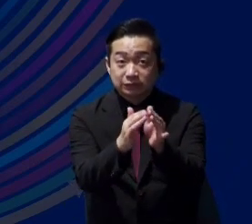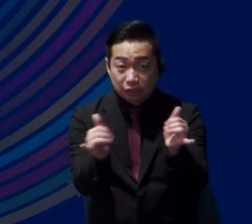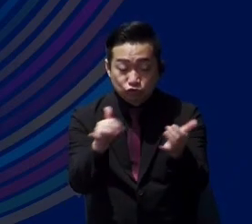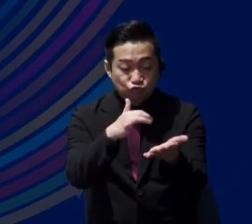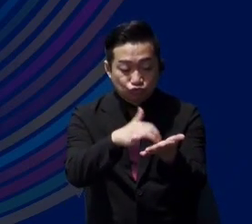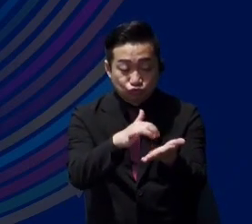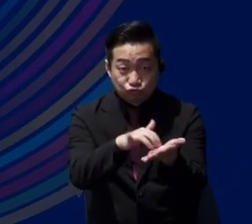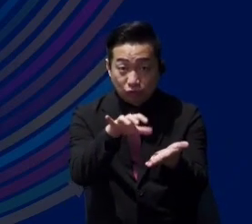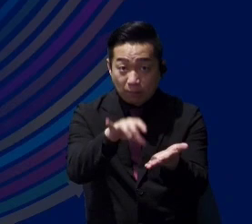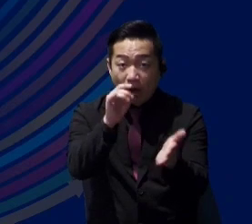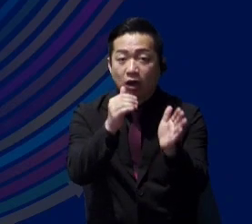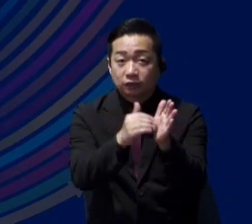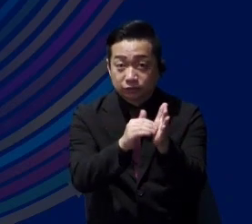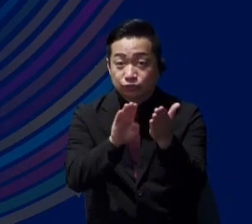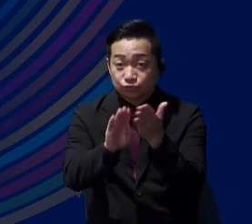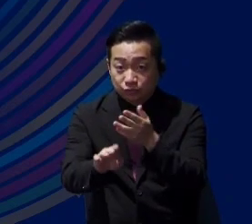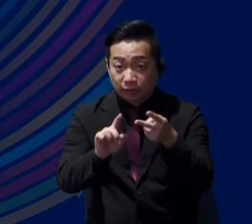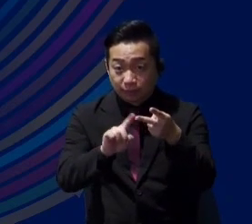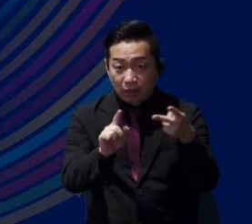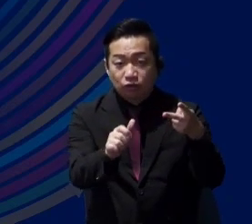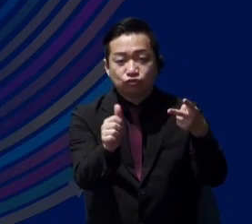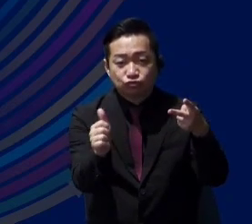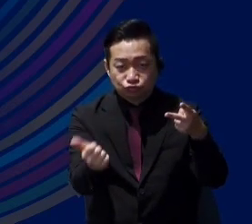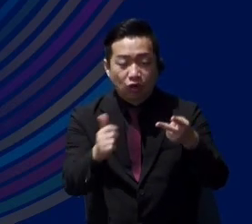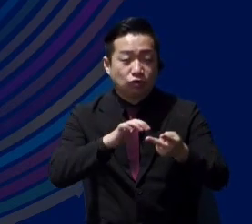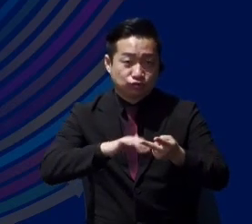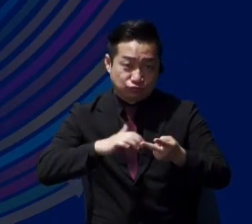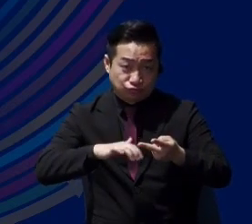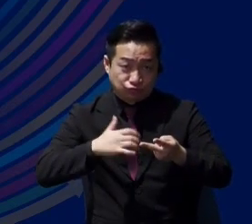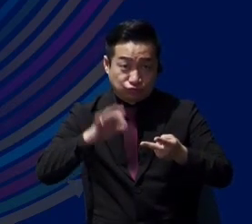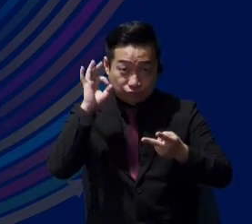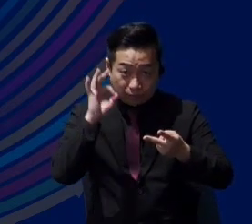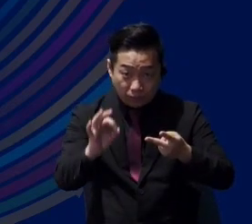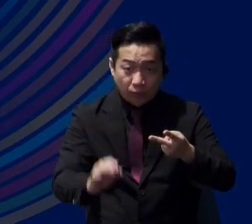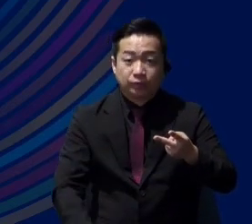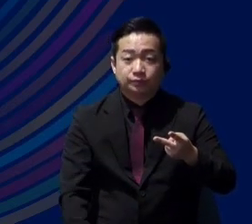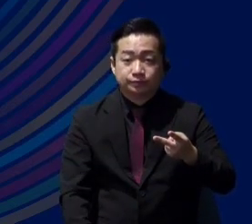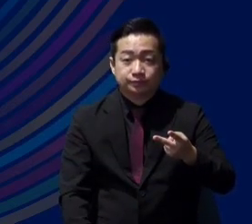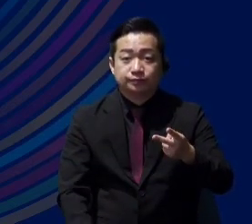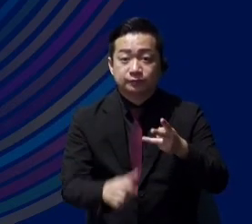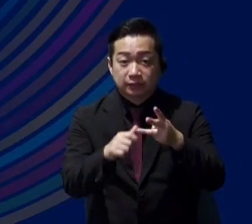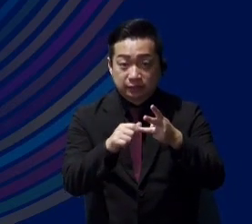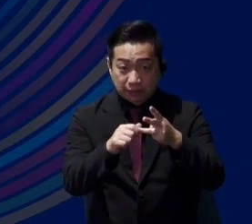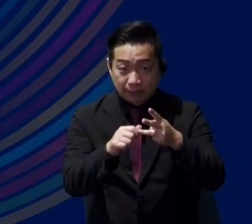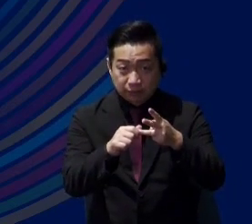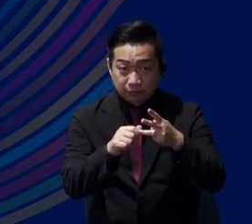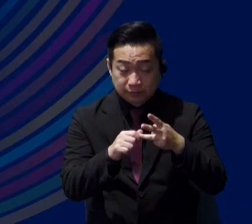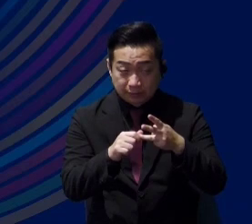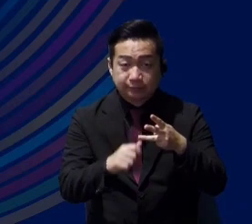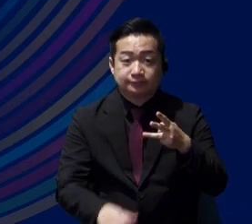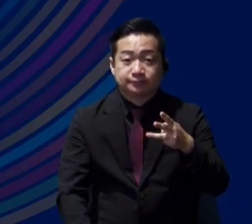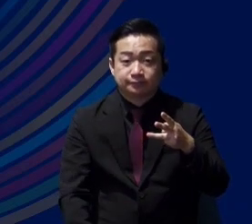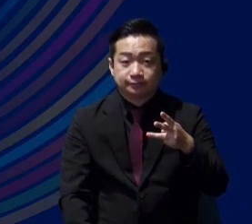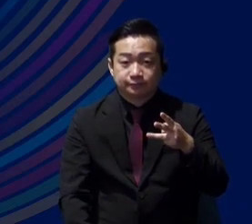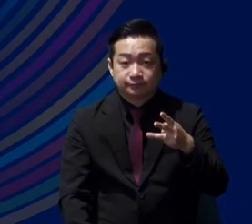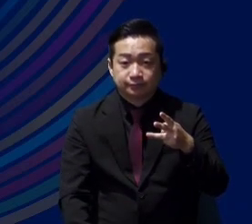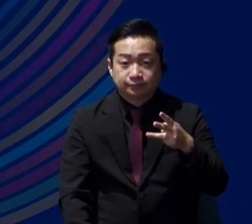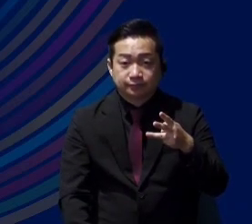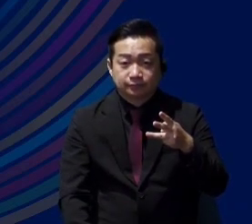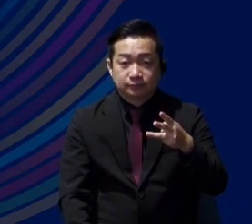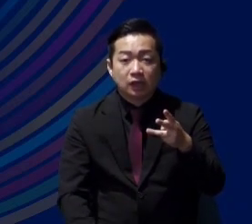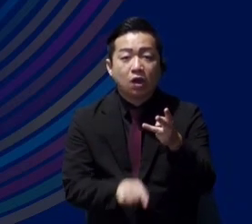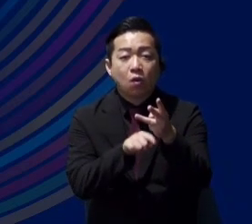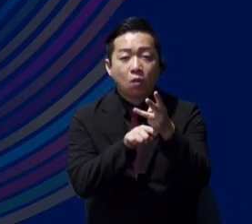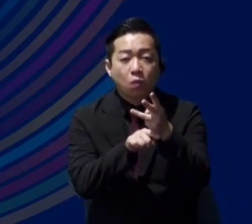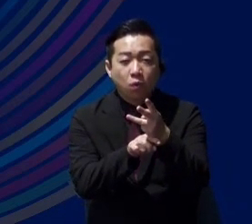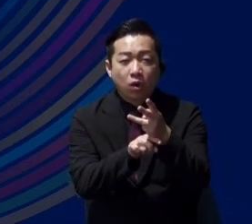number of deaths as an envelope. Third, we calculate different deaths due to